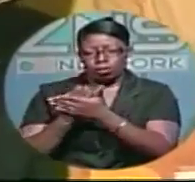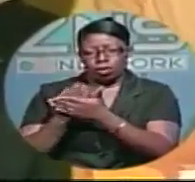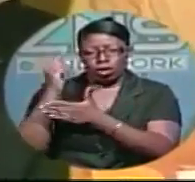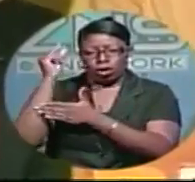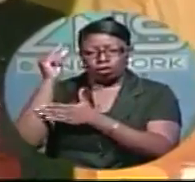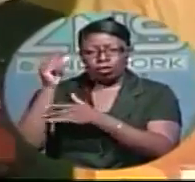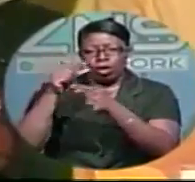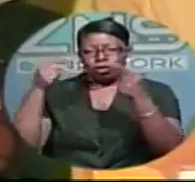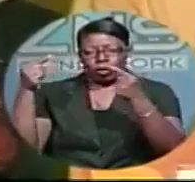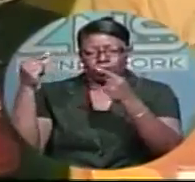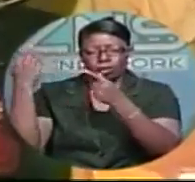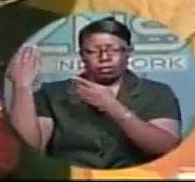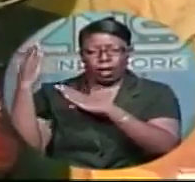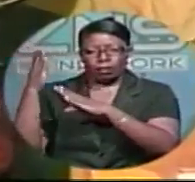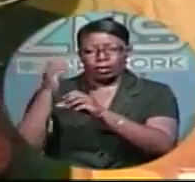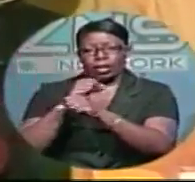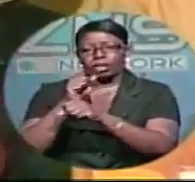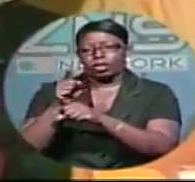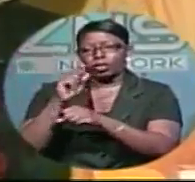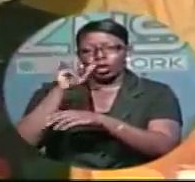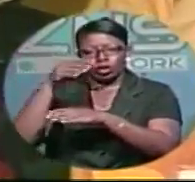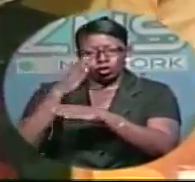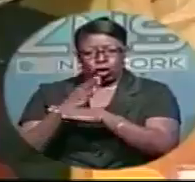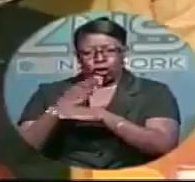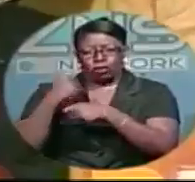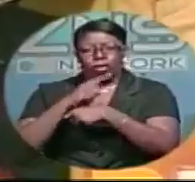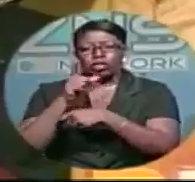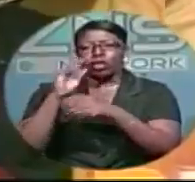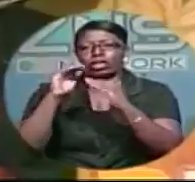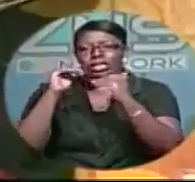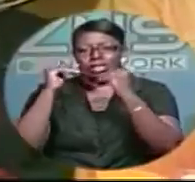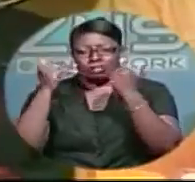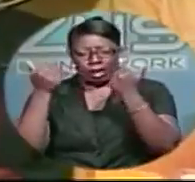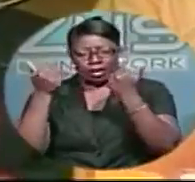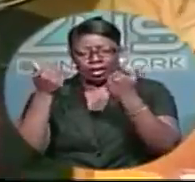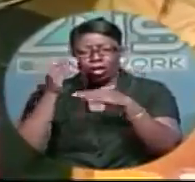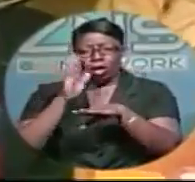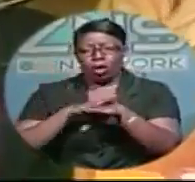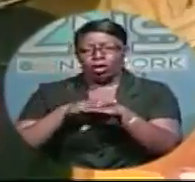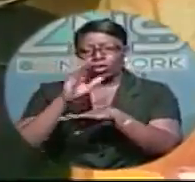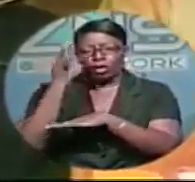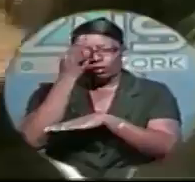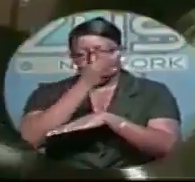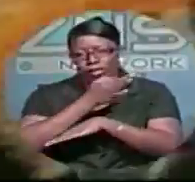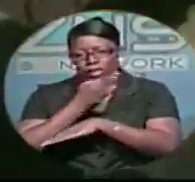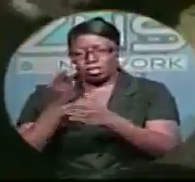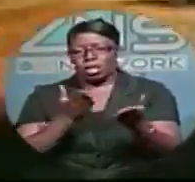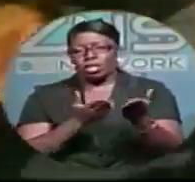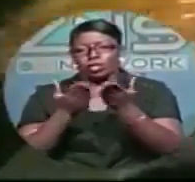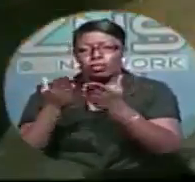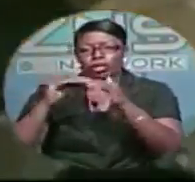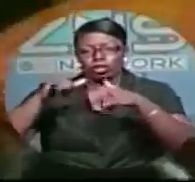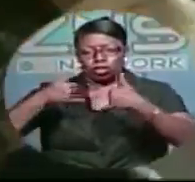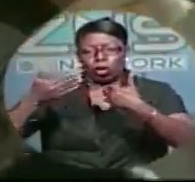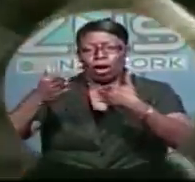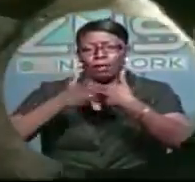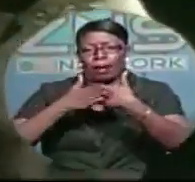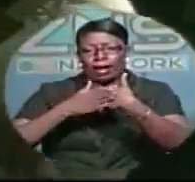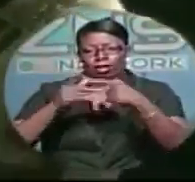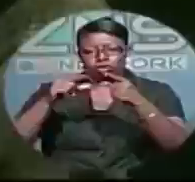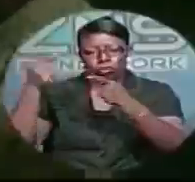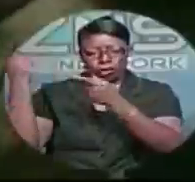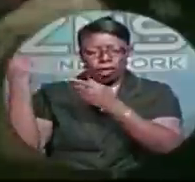get your jobs, to look at you smiling, to bring smiles on your faces, to bring joy back to the community in Grand